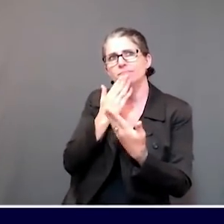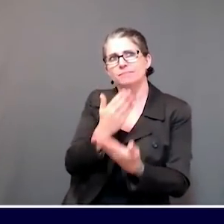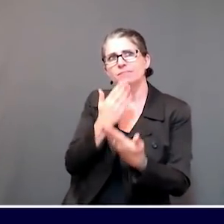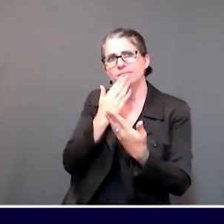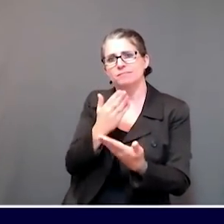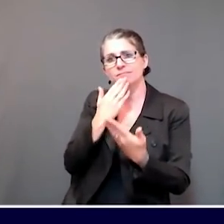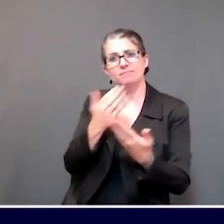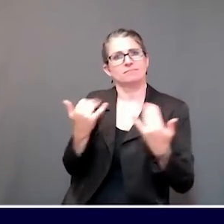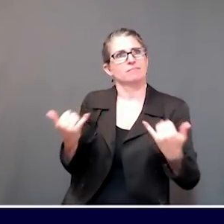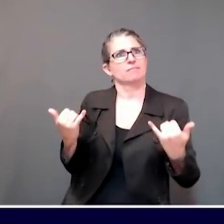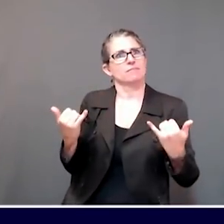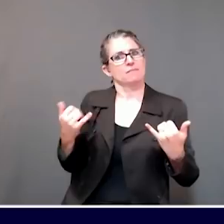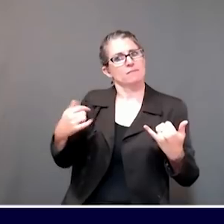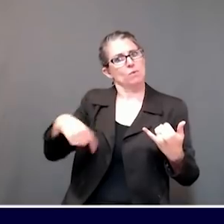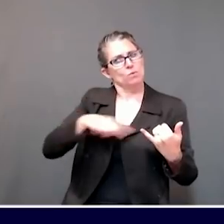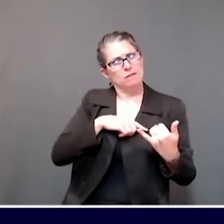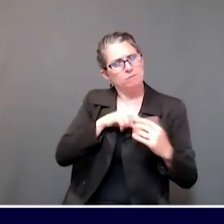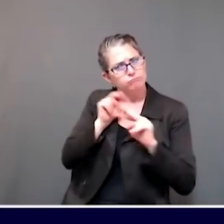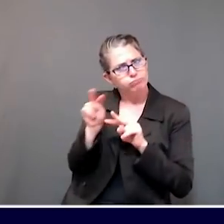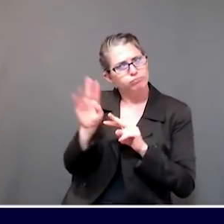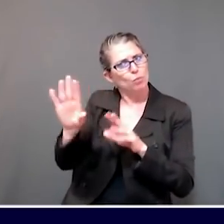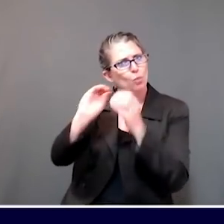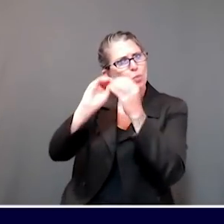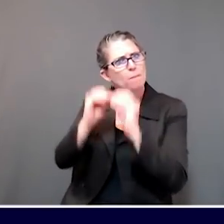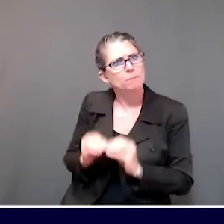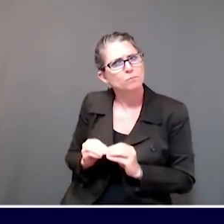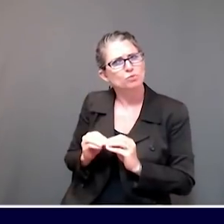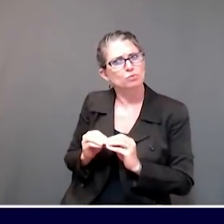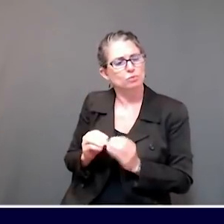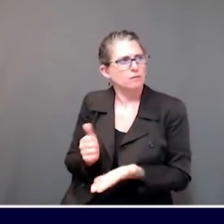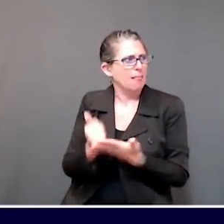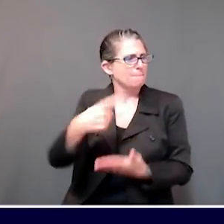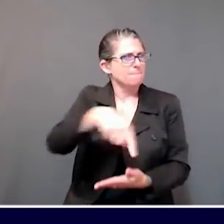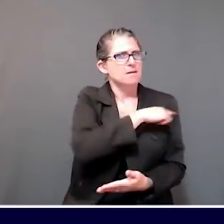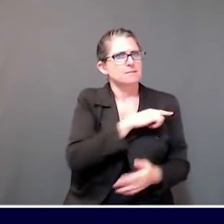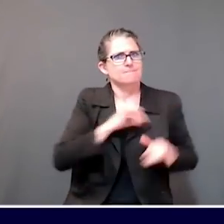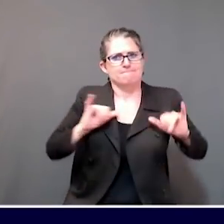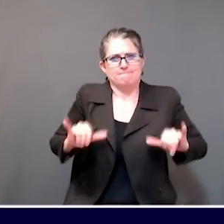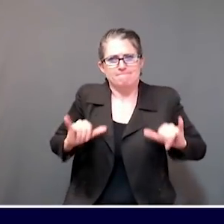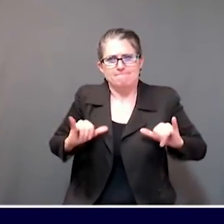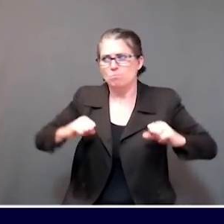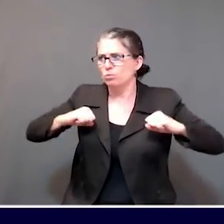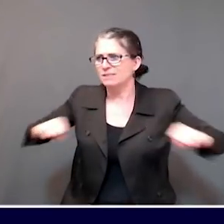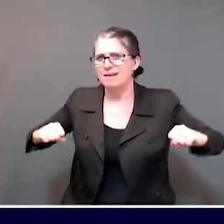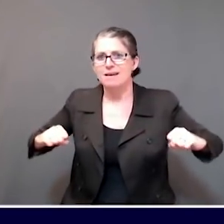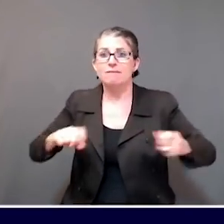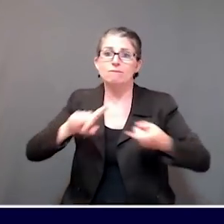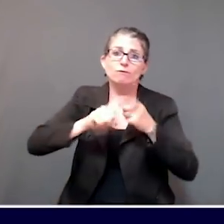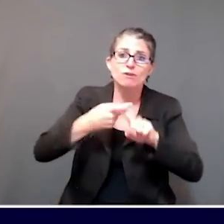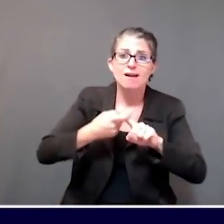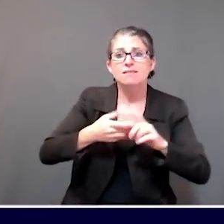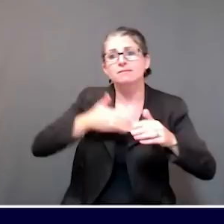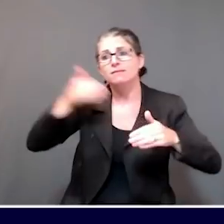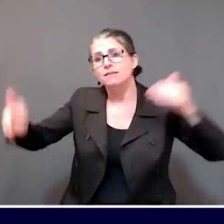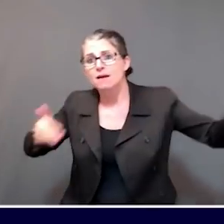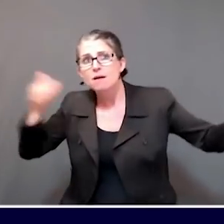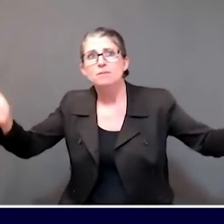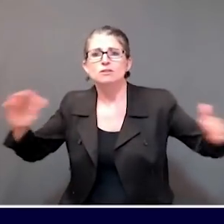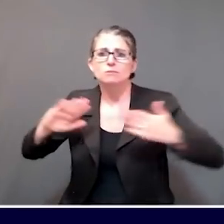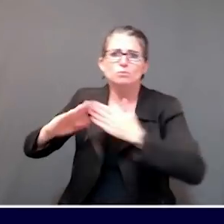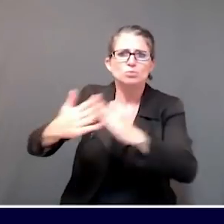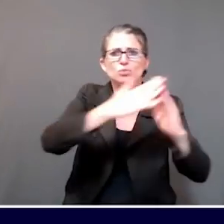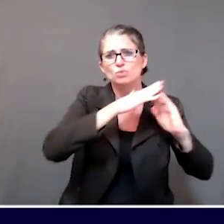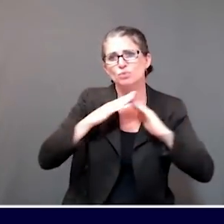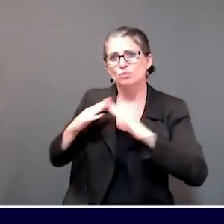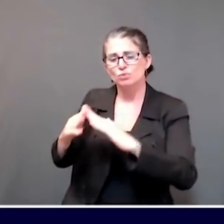to the data, but to our neighbors and friends and community members, and make sure that everybody's staying safe. I'll turn this over to Health